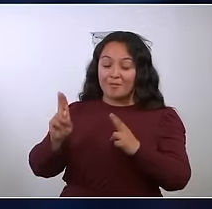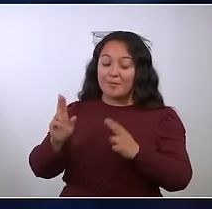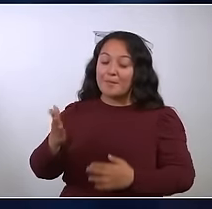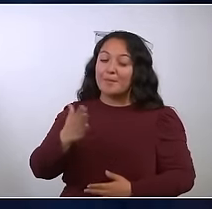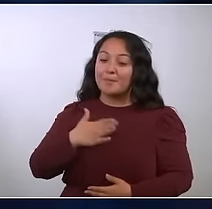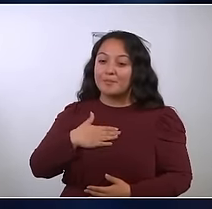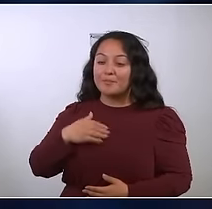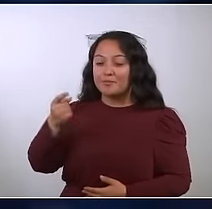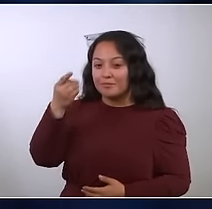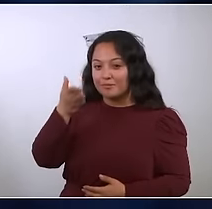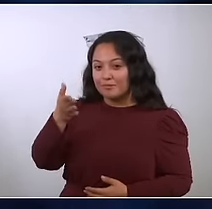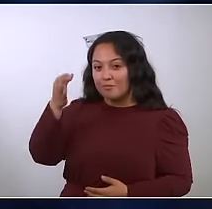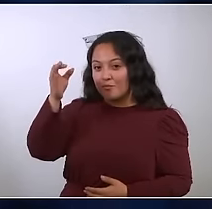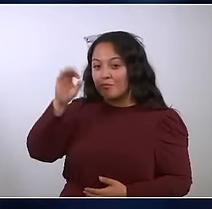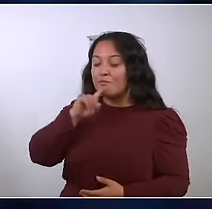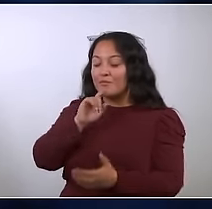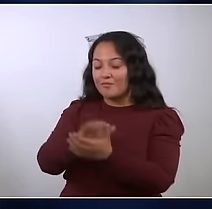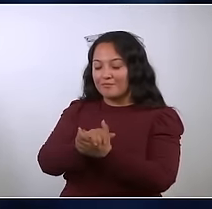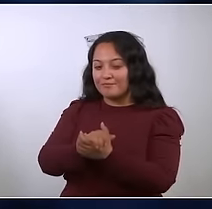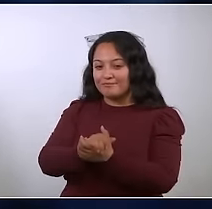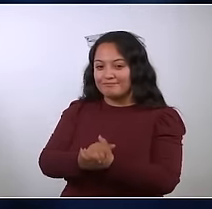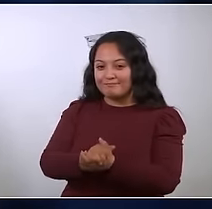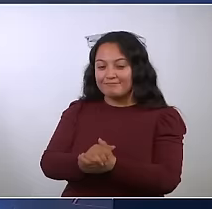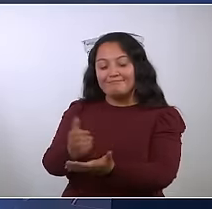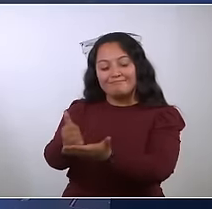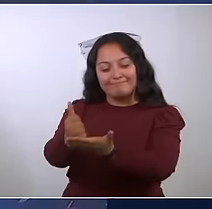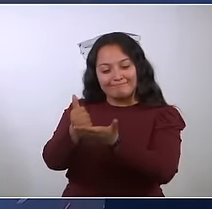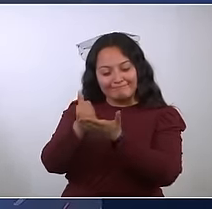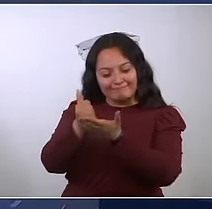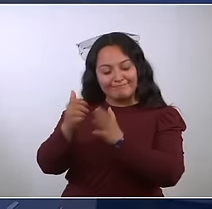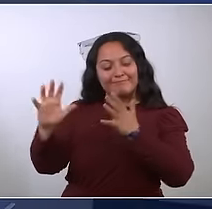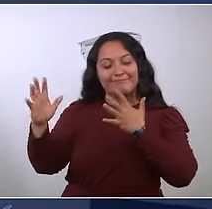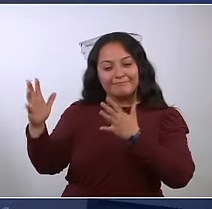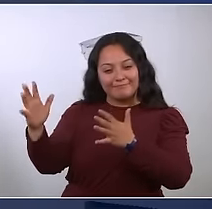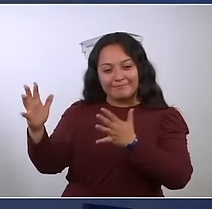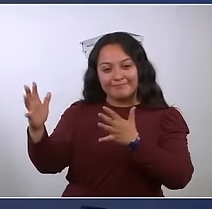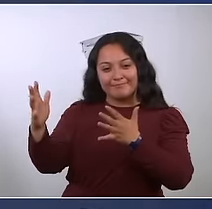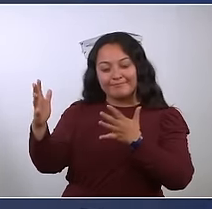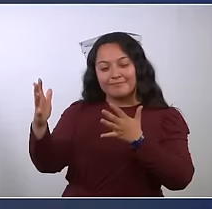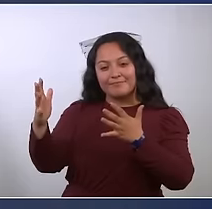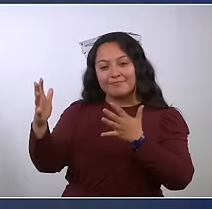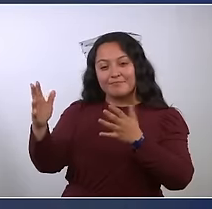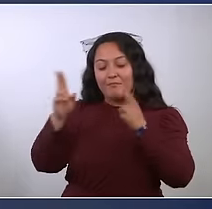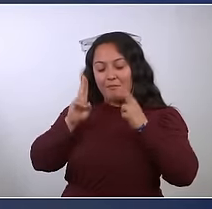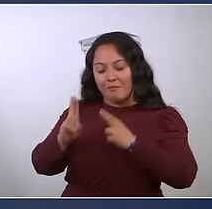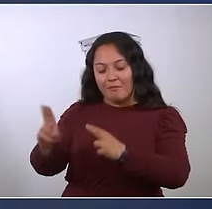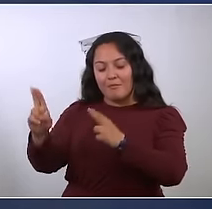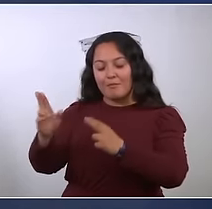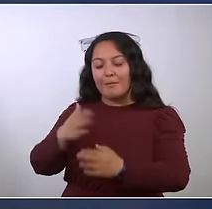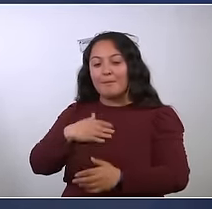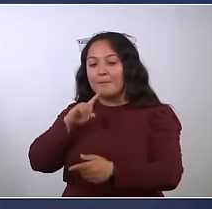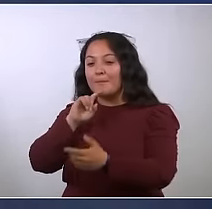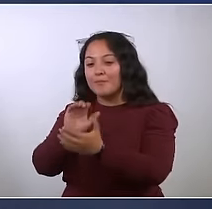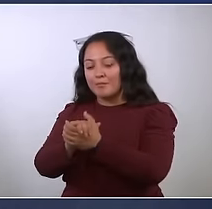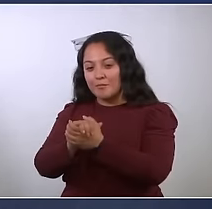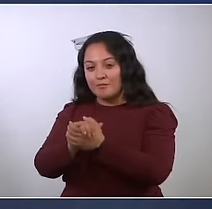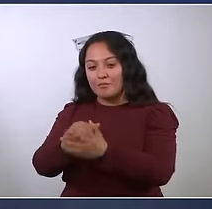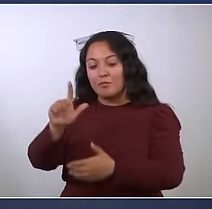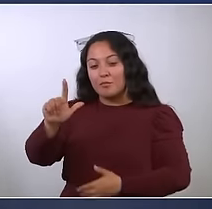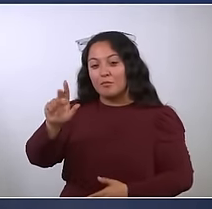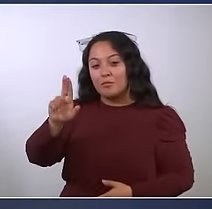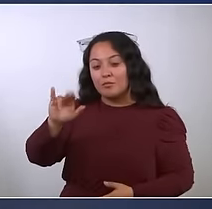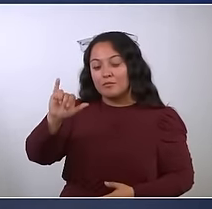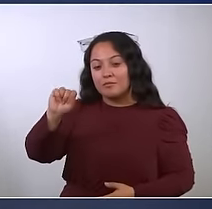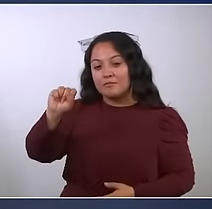the word of God without honoring my lovely wife. ¿Por qué no me ayudan en esta hora? Help me right now. A honrar a mi esposa Luisana. To honor my